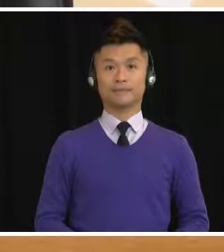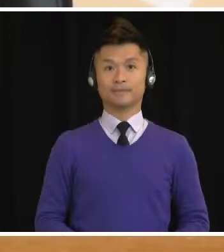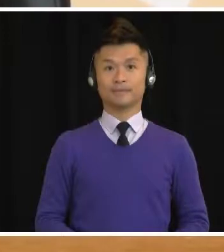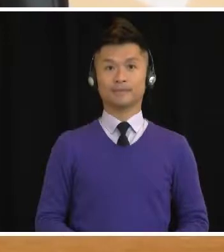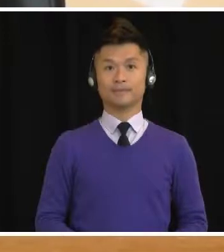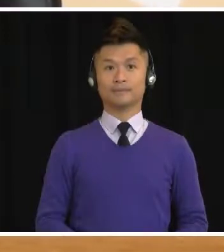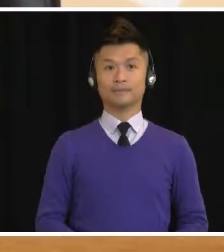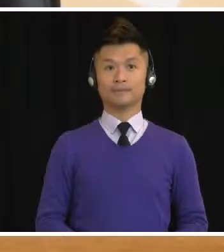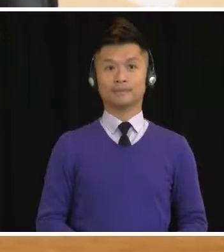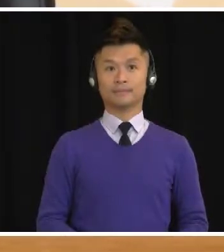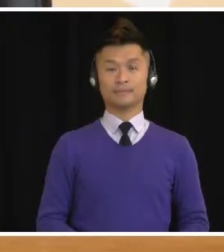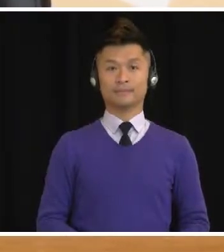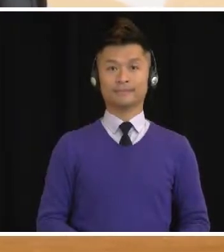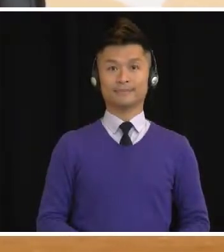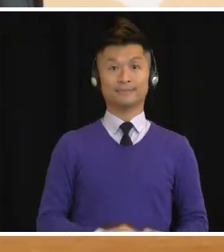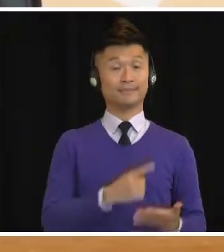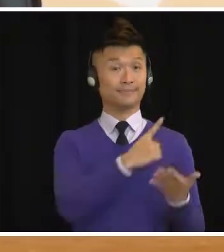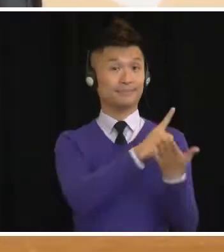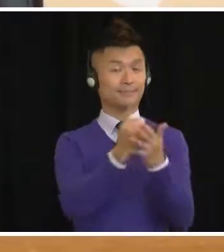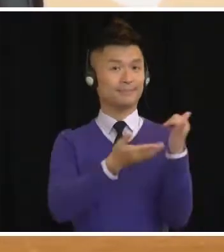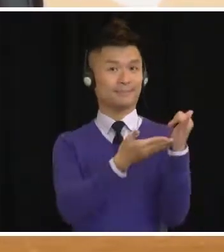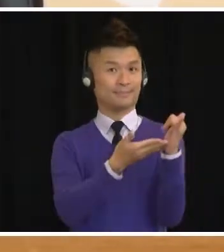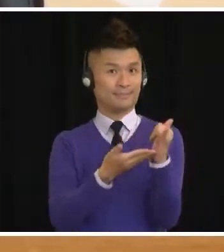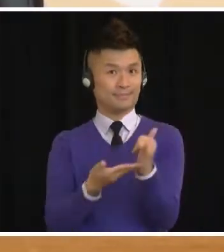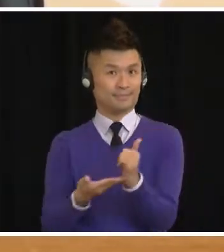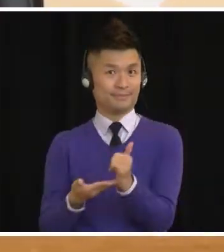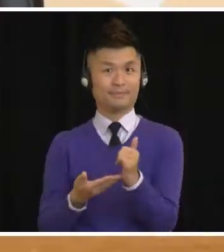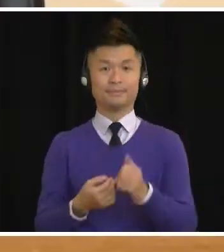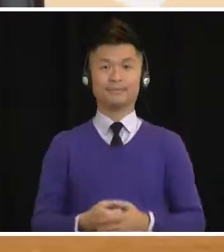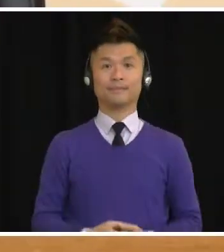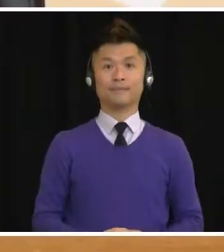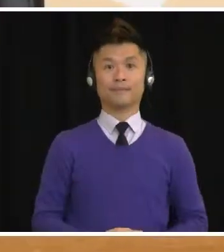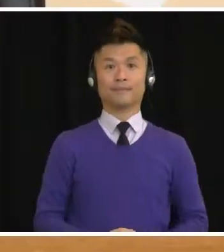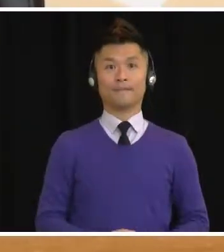Excellencies. We are about to start